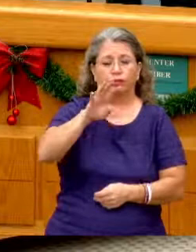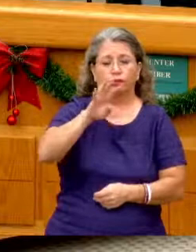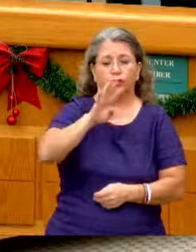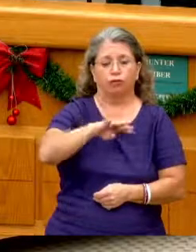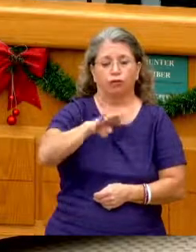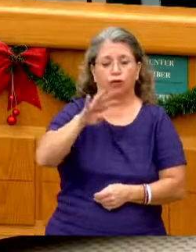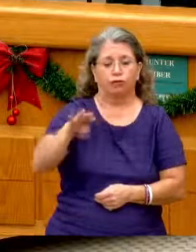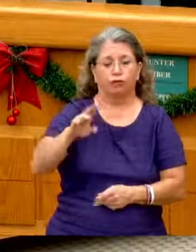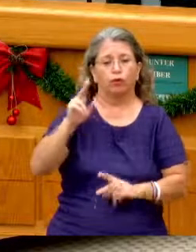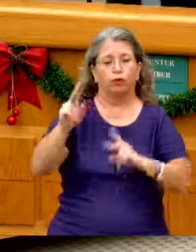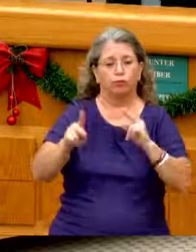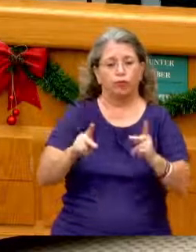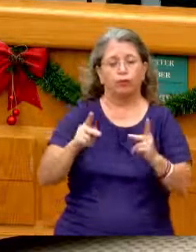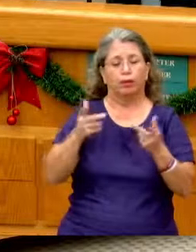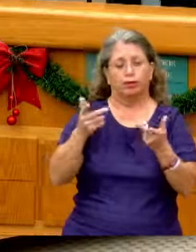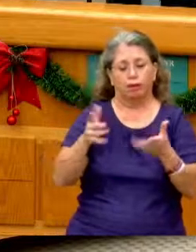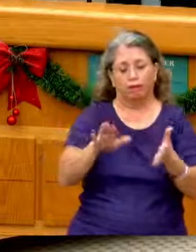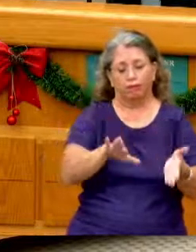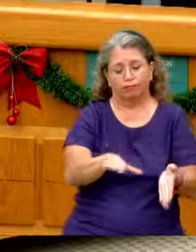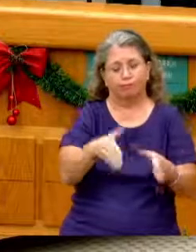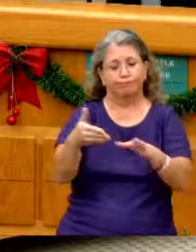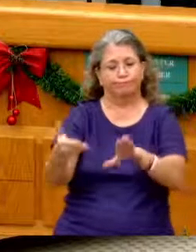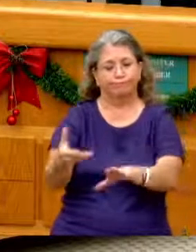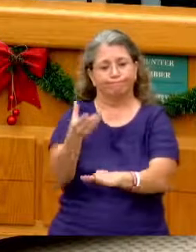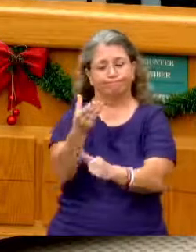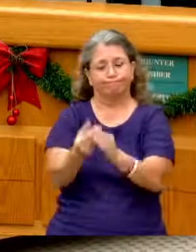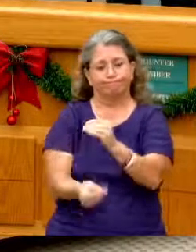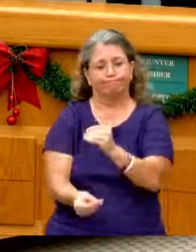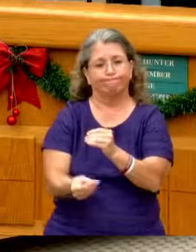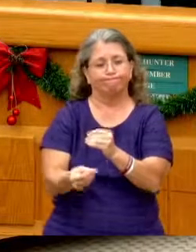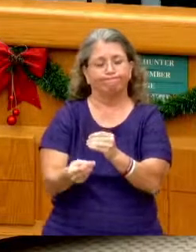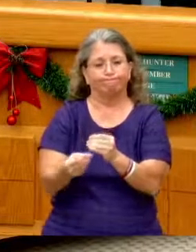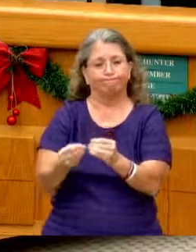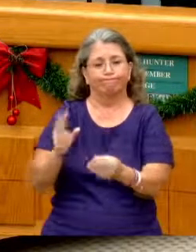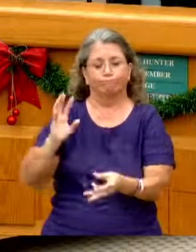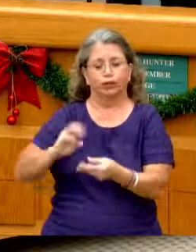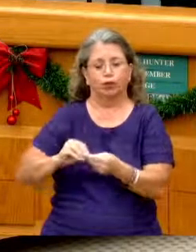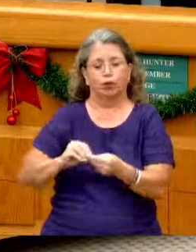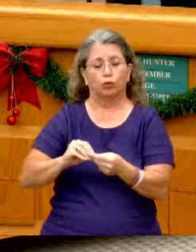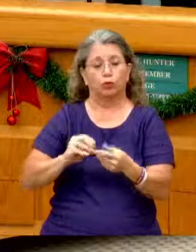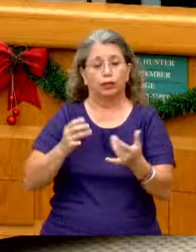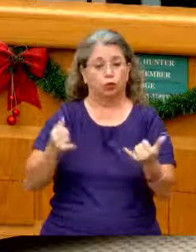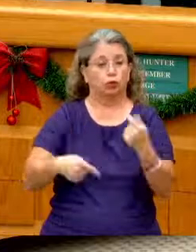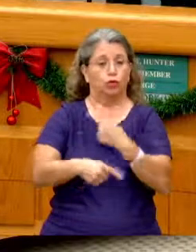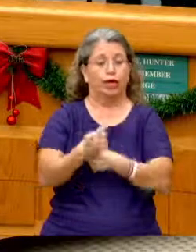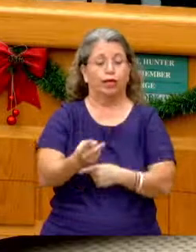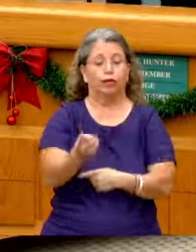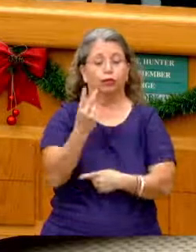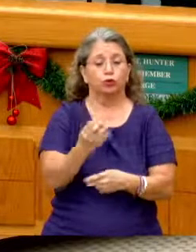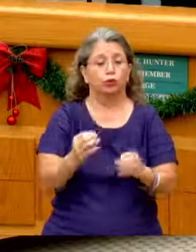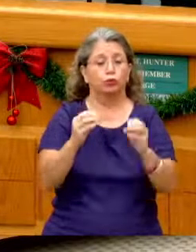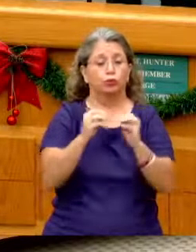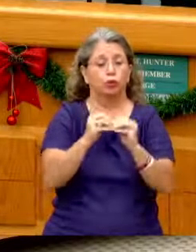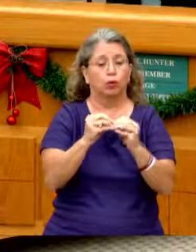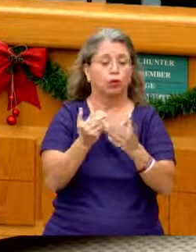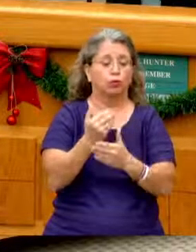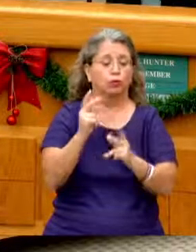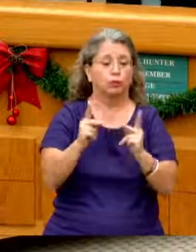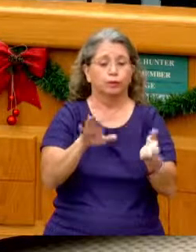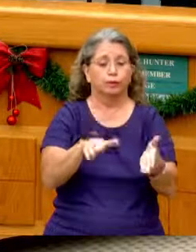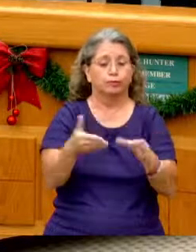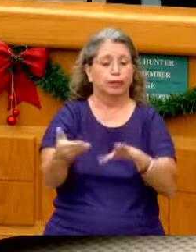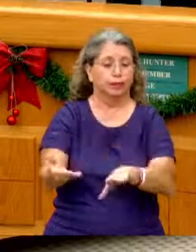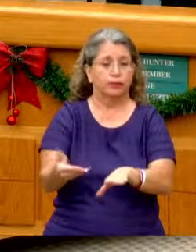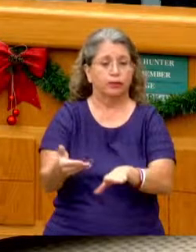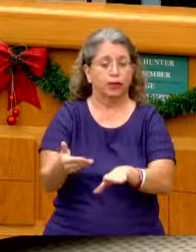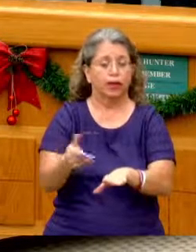544 people that we've lost to COVID-19. Today, 2 more people lost their lives to COVID-19, and our sincerest